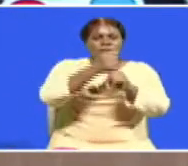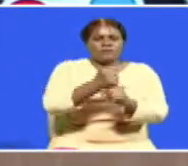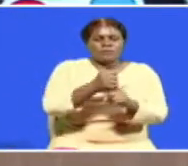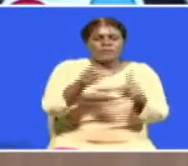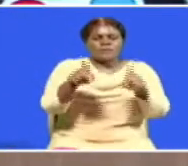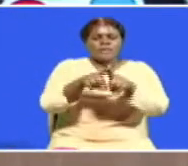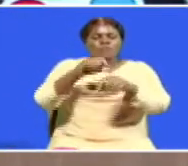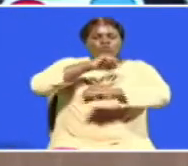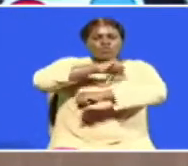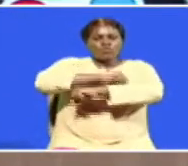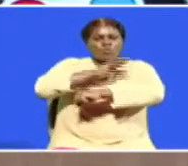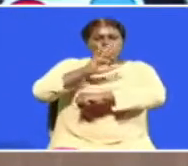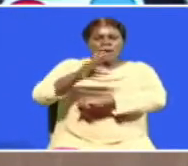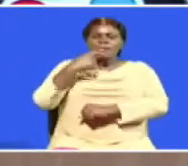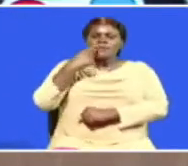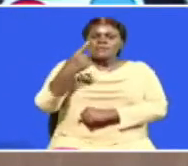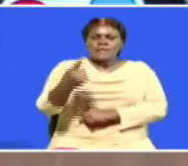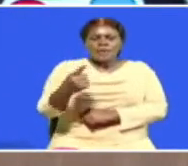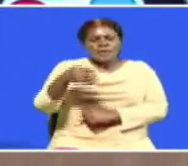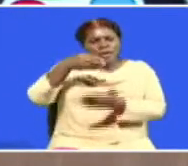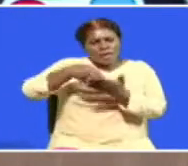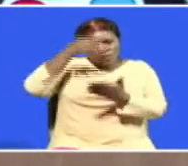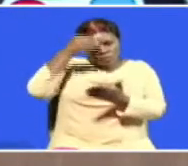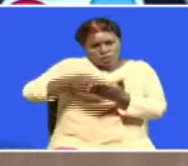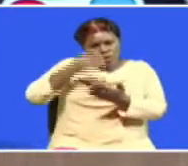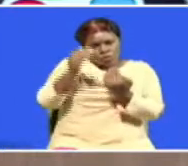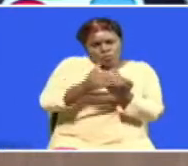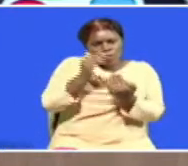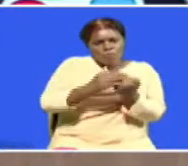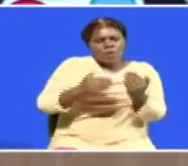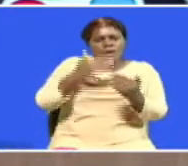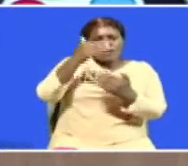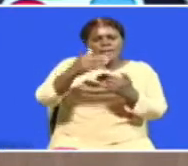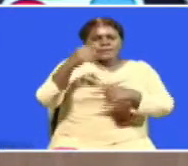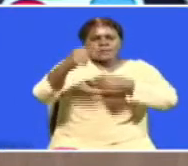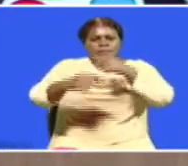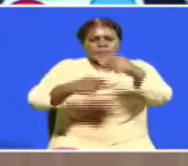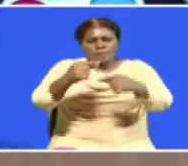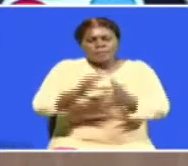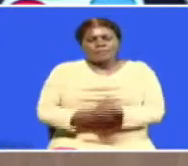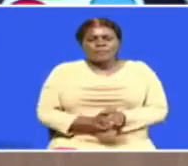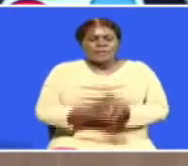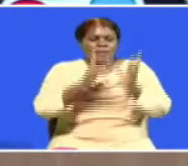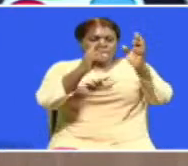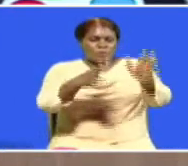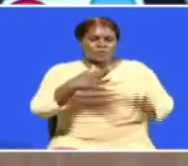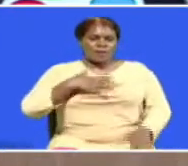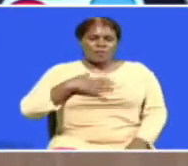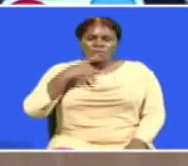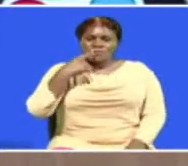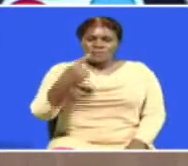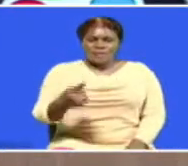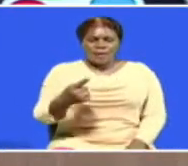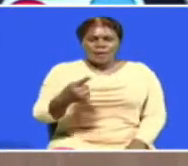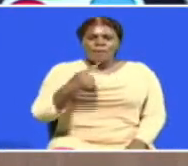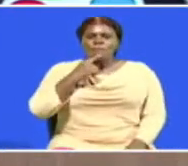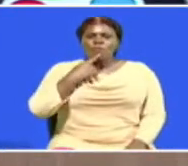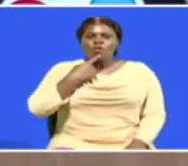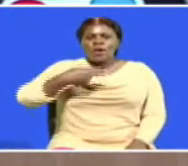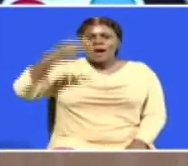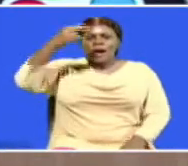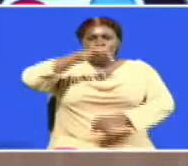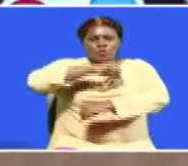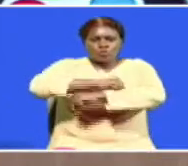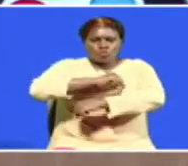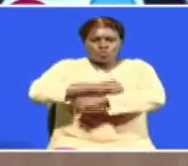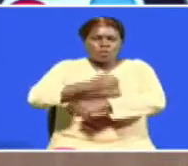their schools, highlighting their dedication to nurturing the next generation. As Shadrach Miti reports, Moi High School